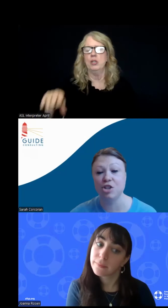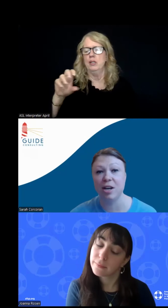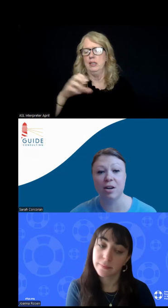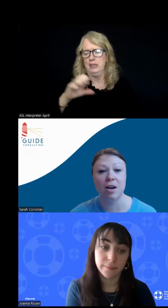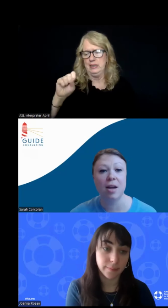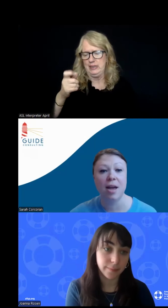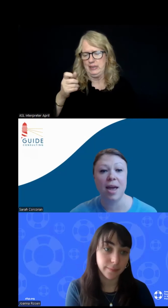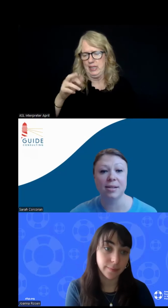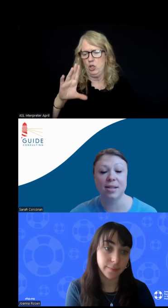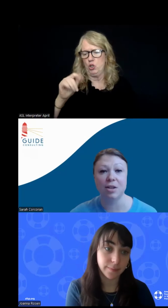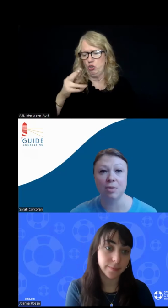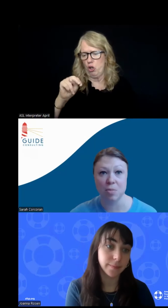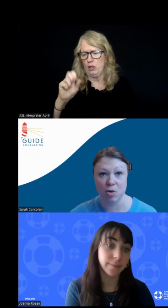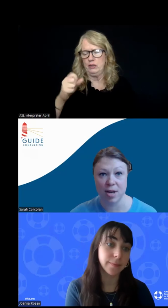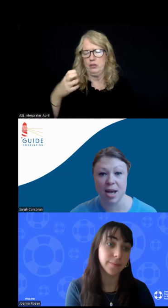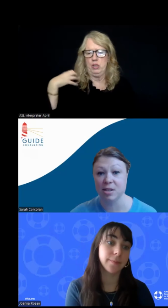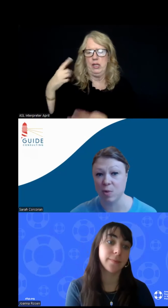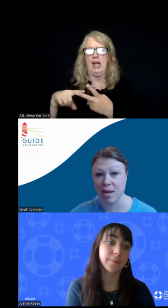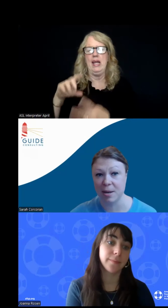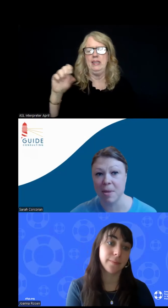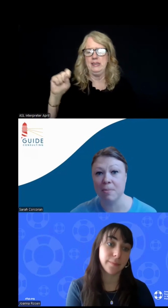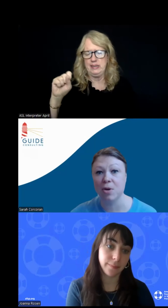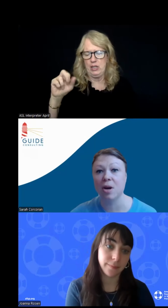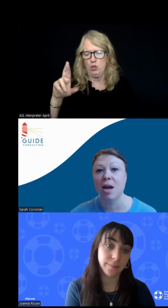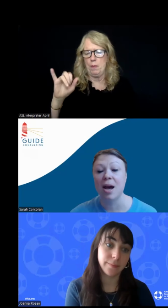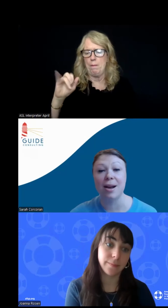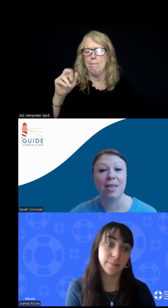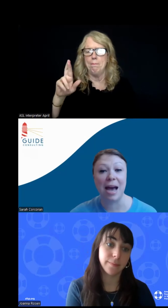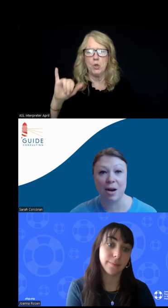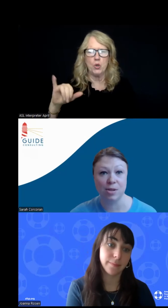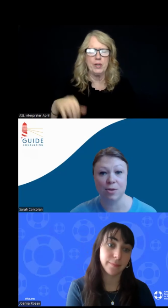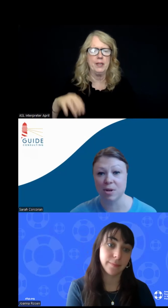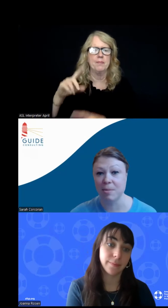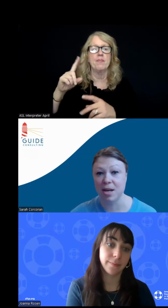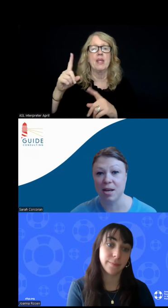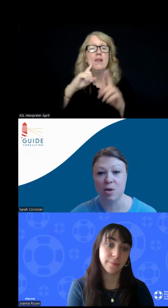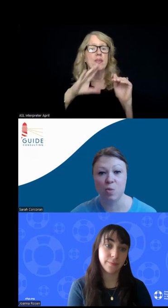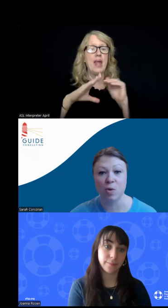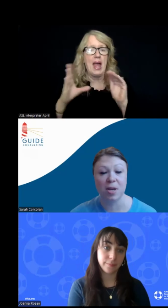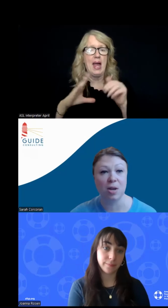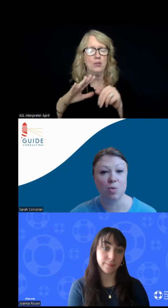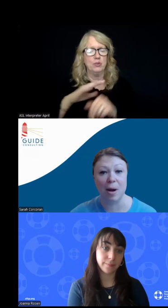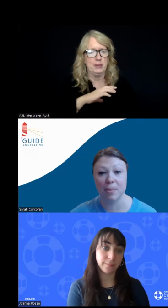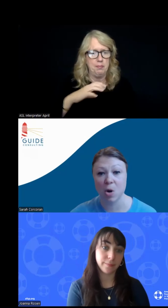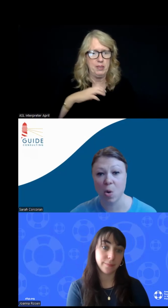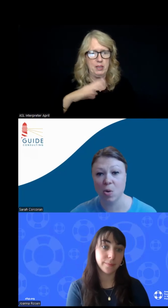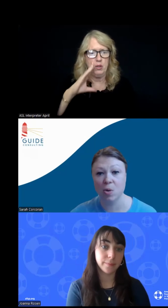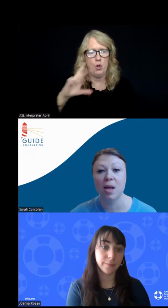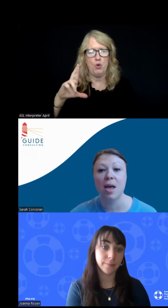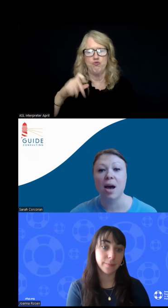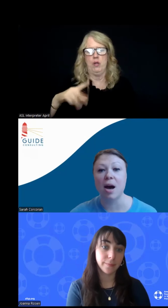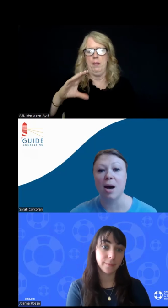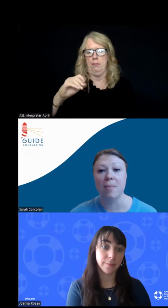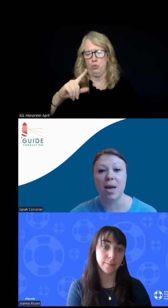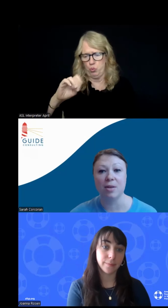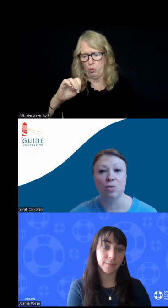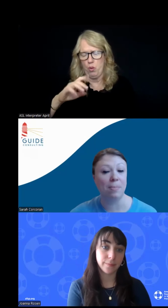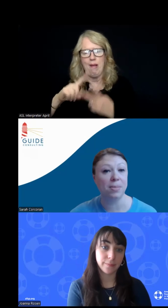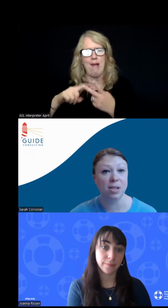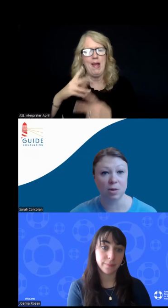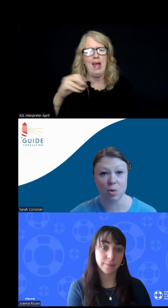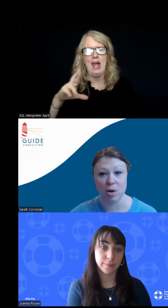the chair and Senator Murray as ranking member. And on the House full committee, it will be Rep. Cole